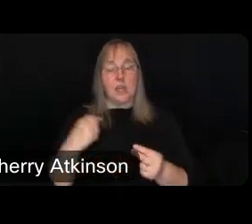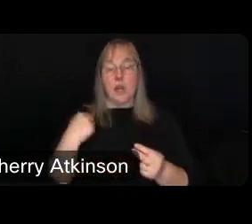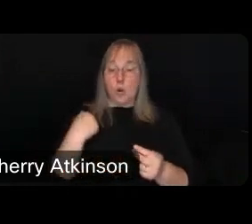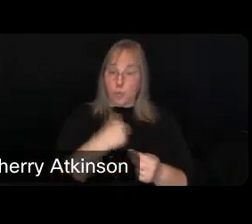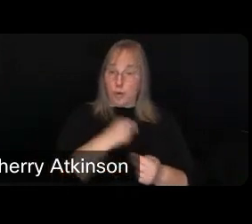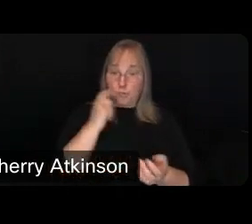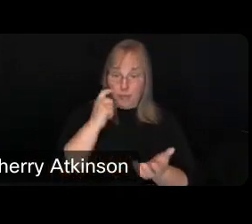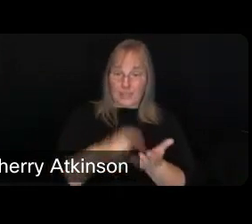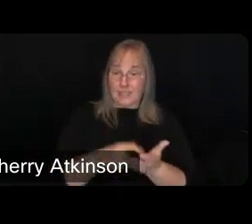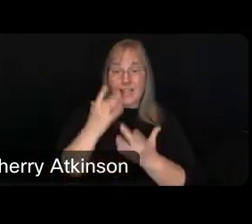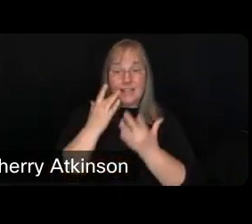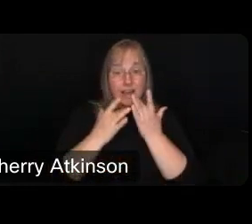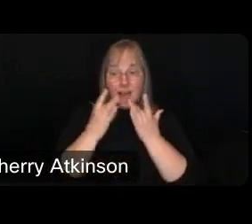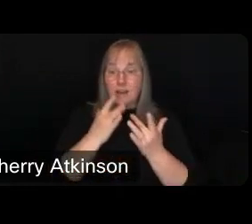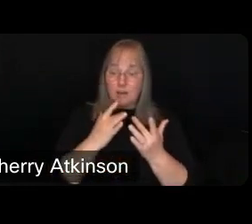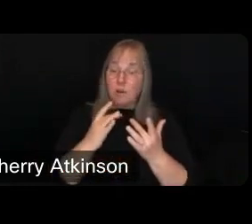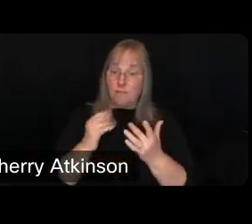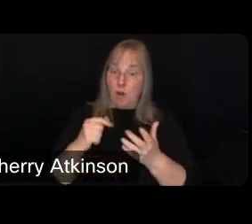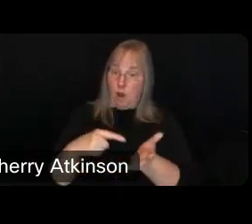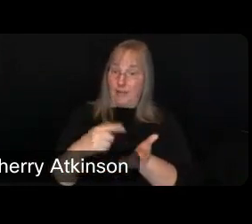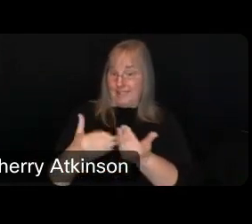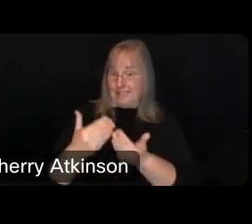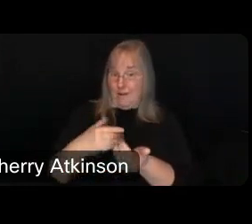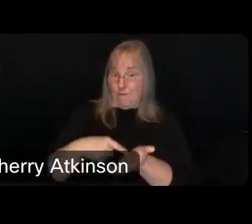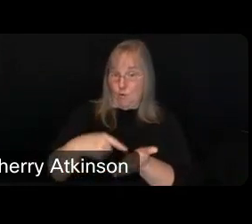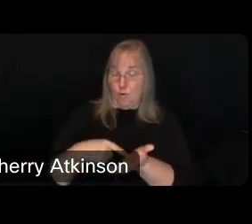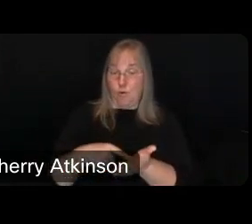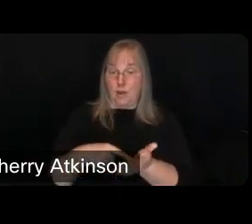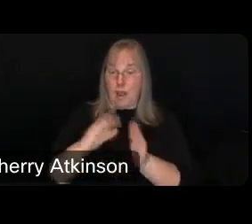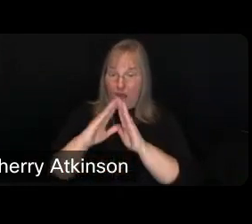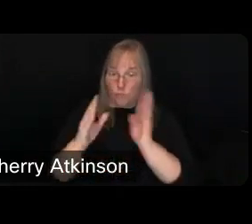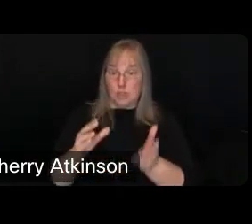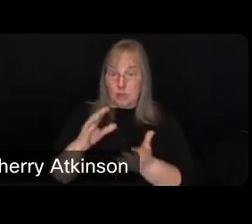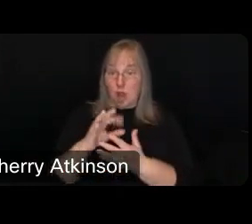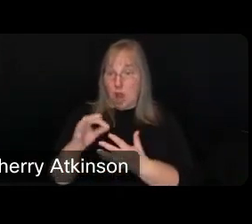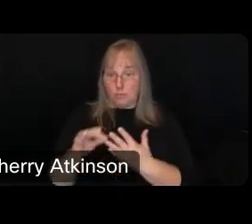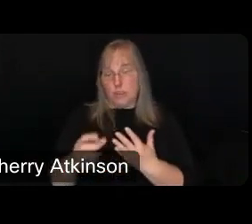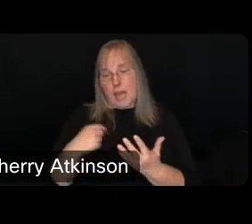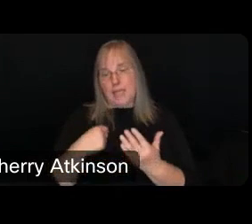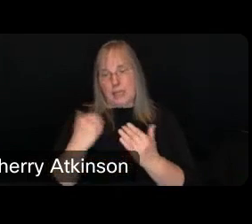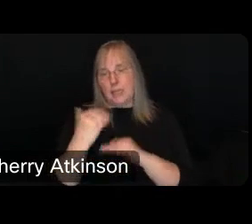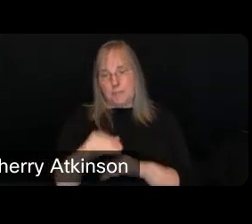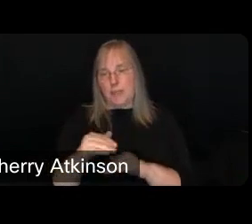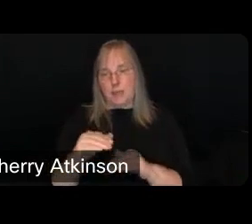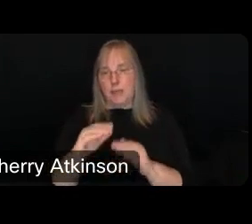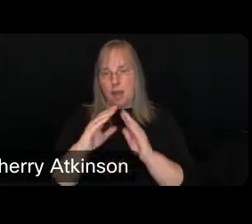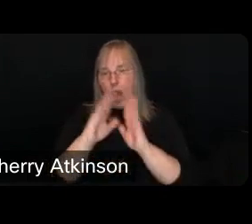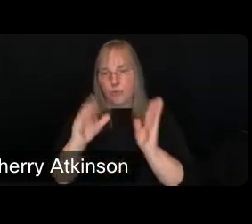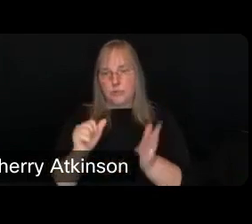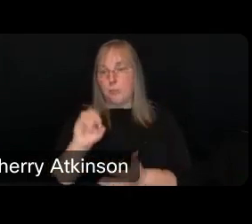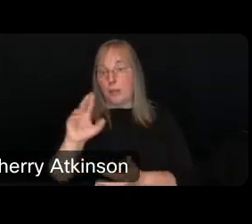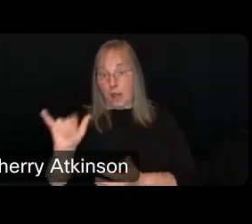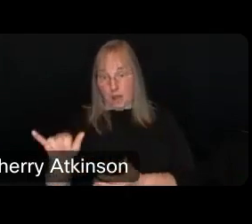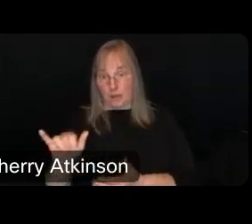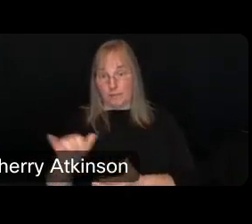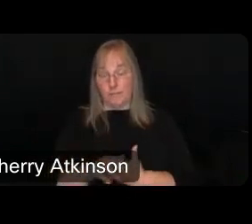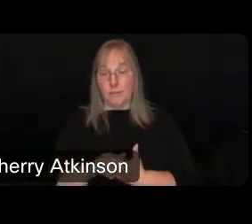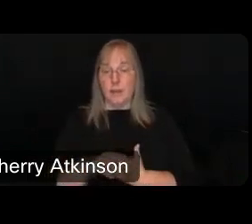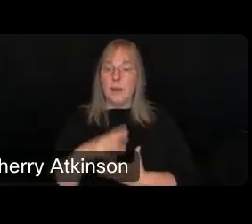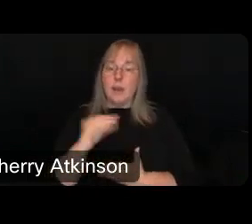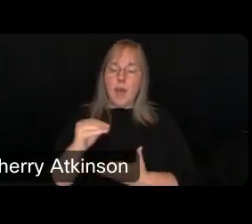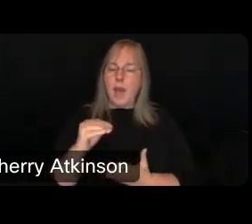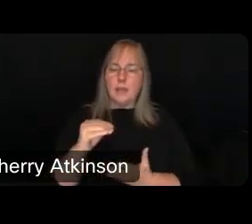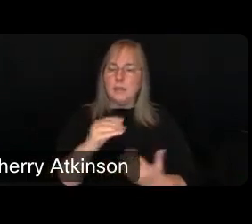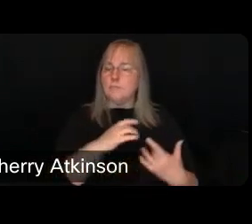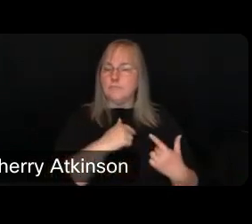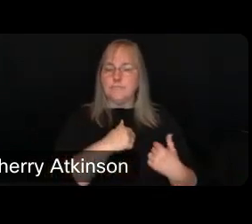options. Housing costs are increasing and we have a limited housing supply. And there's been a trend to build